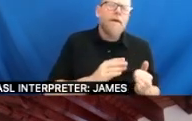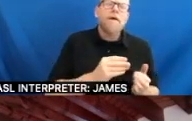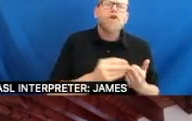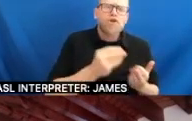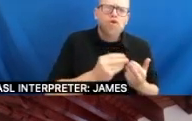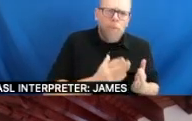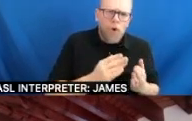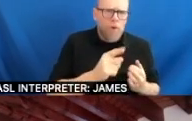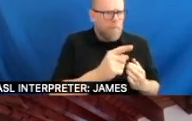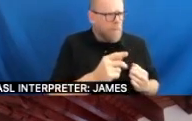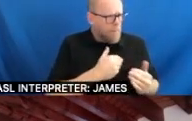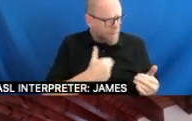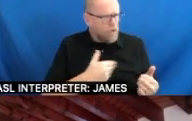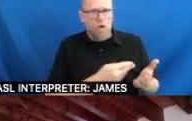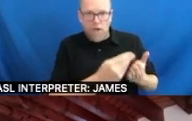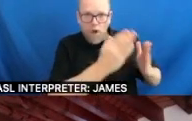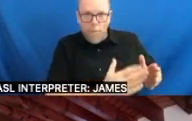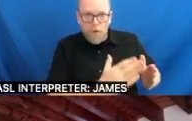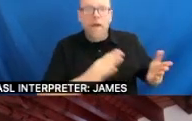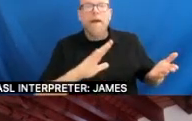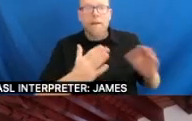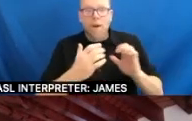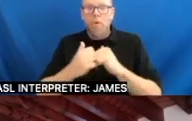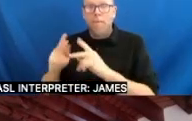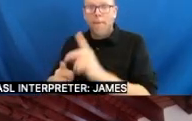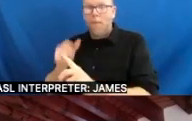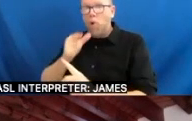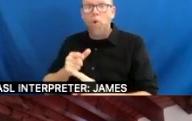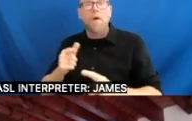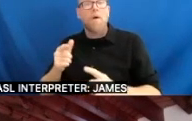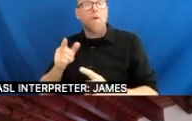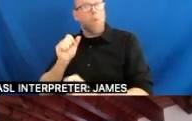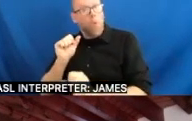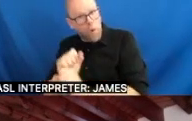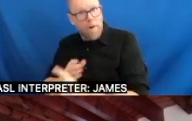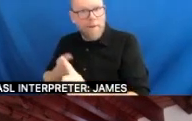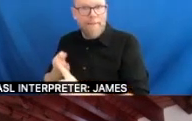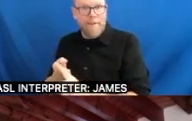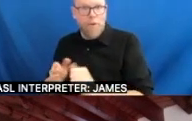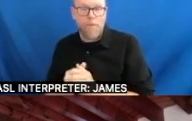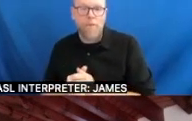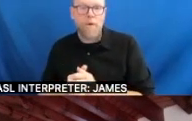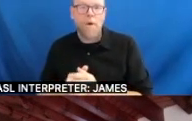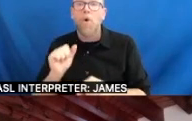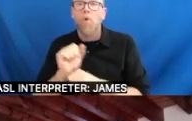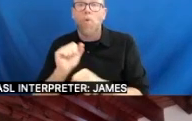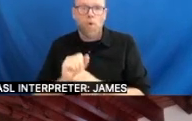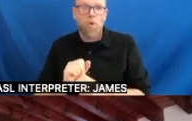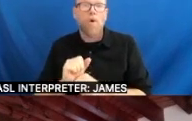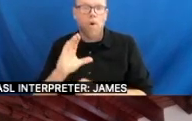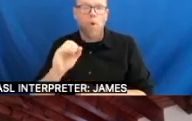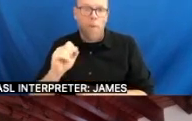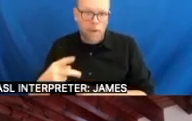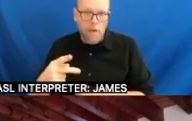the shoppers, as opposed to the people who work there. So, worker cooperatives are also described sometimes as